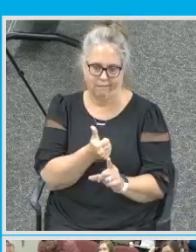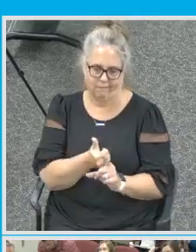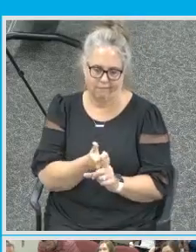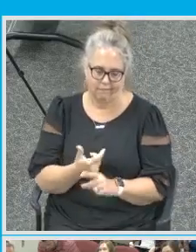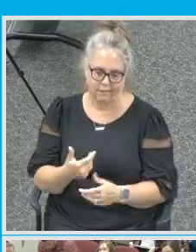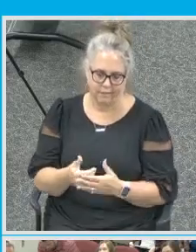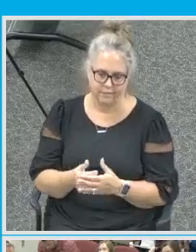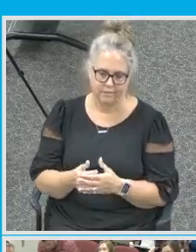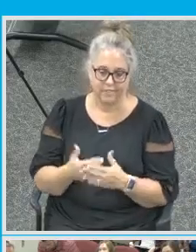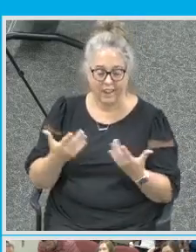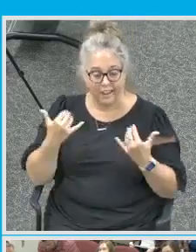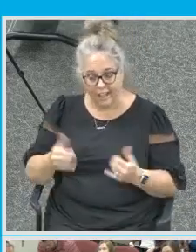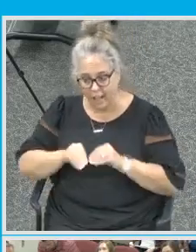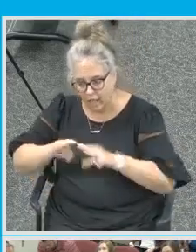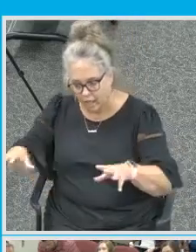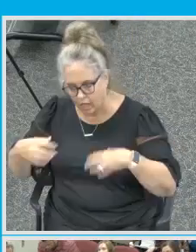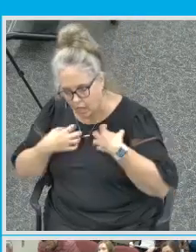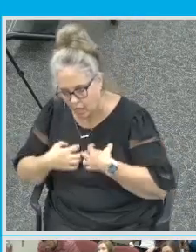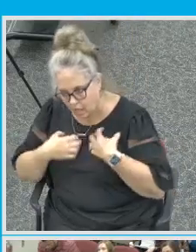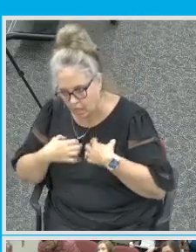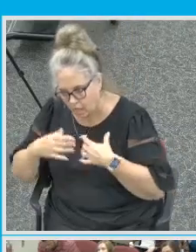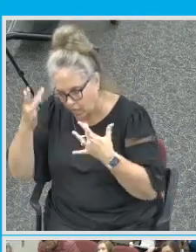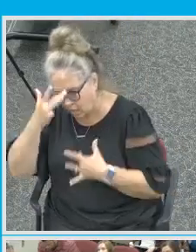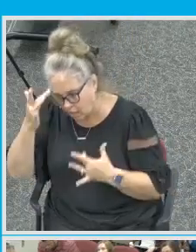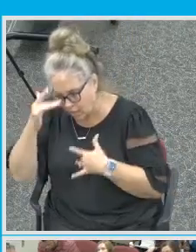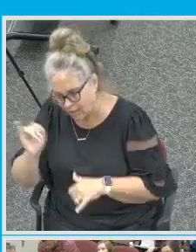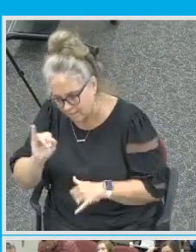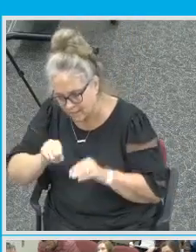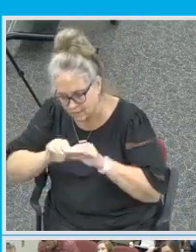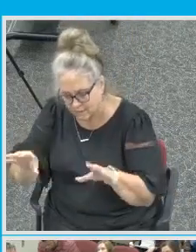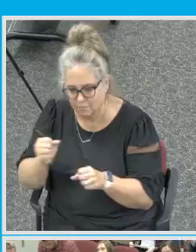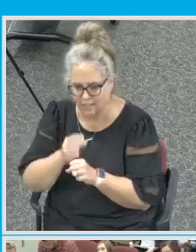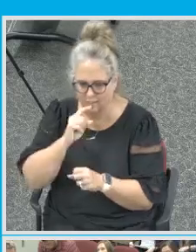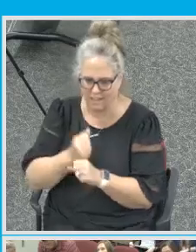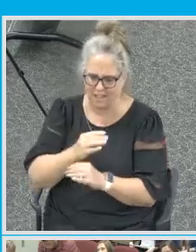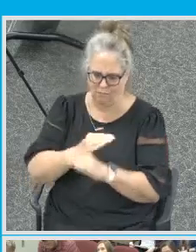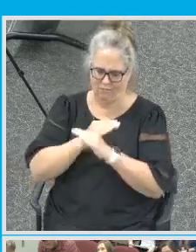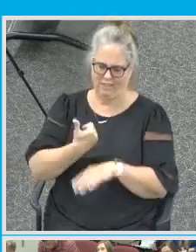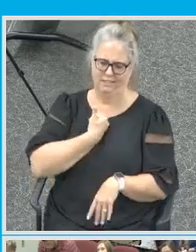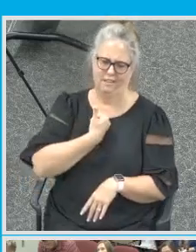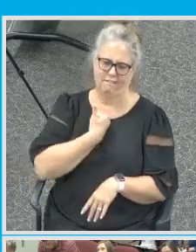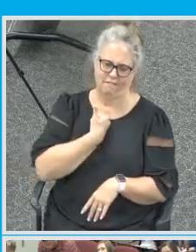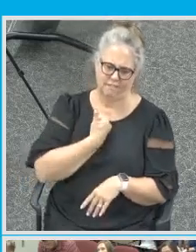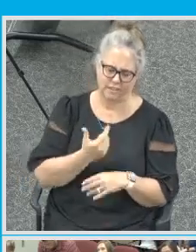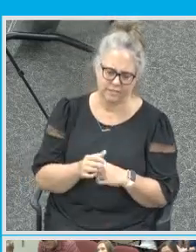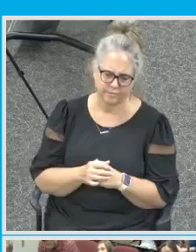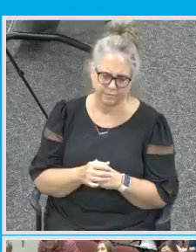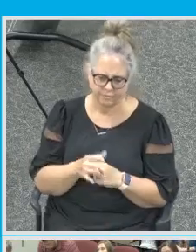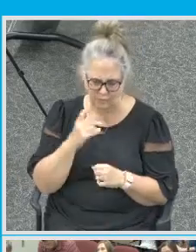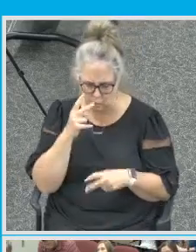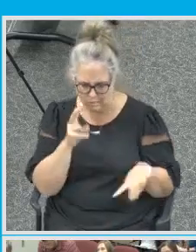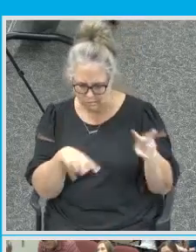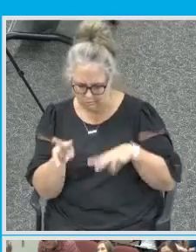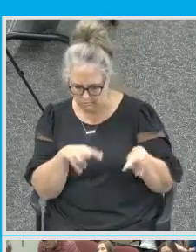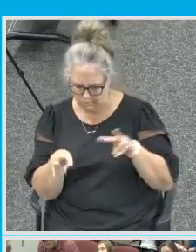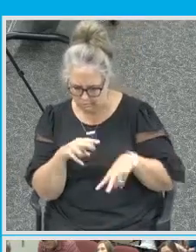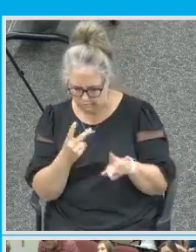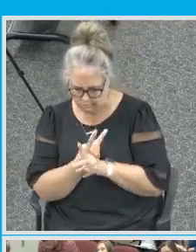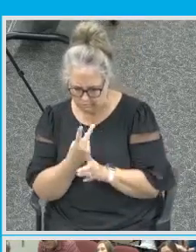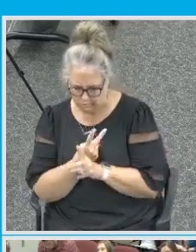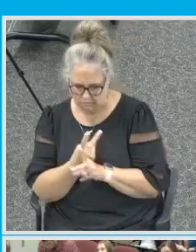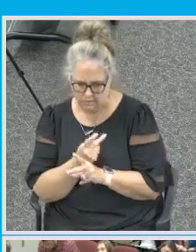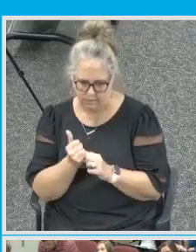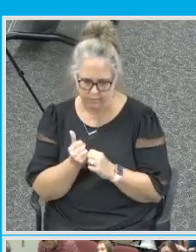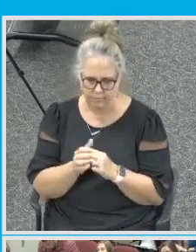But Dr. Vu, we'll see. We'll see. Did you read something